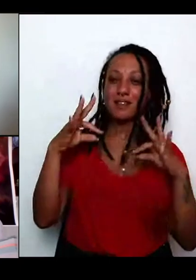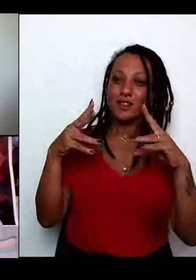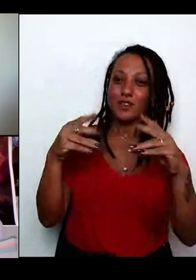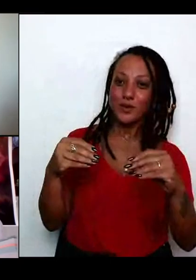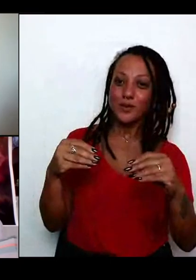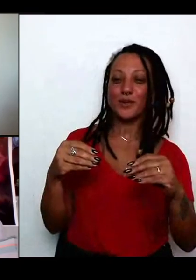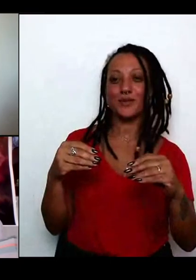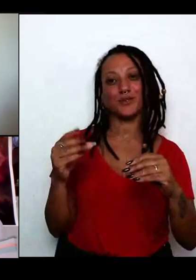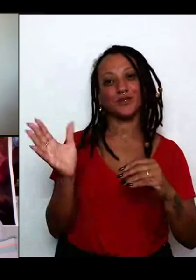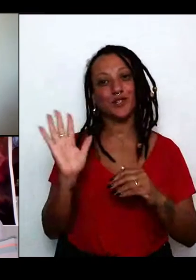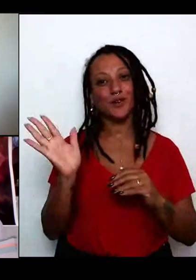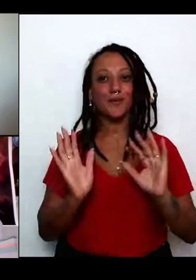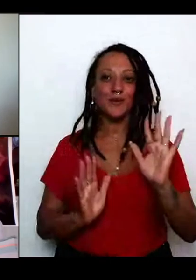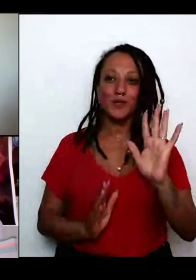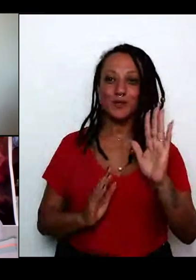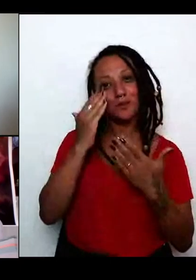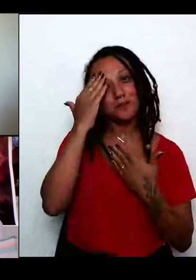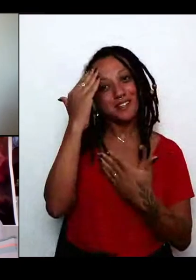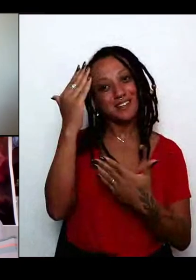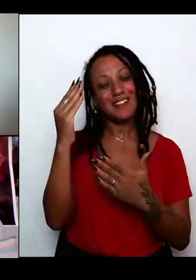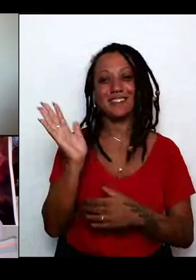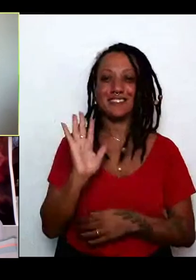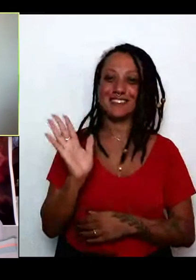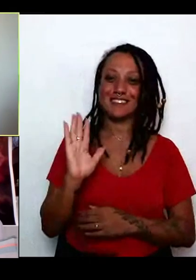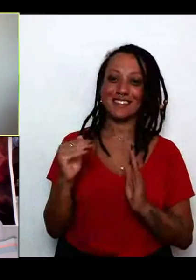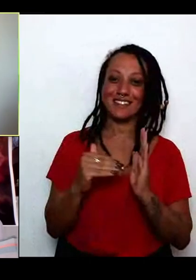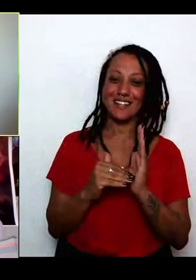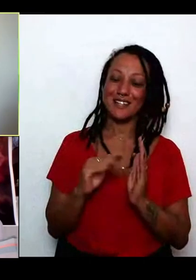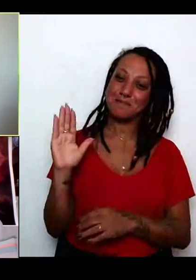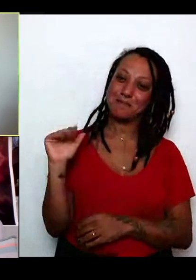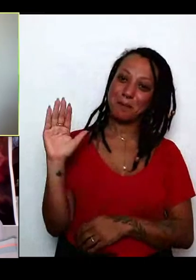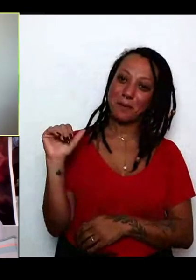to gather the salt right